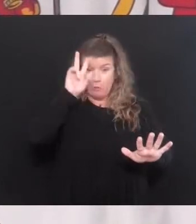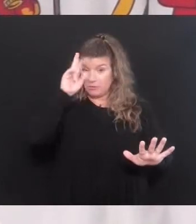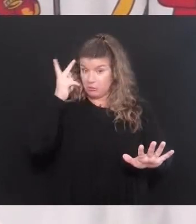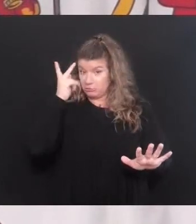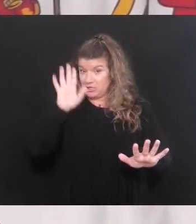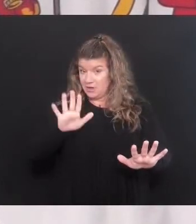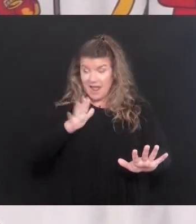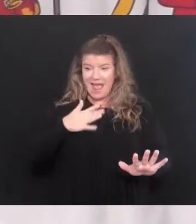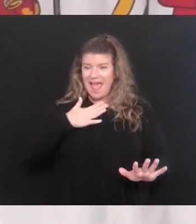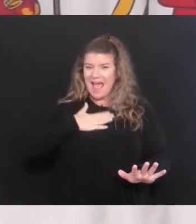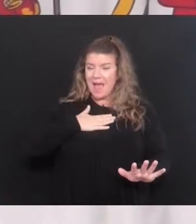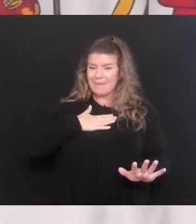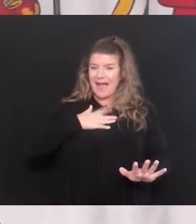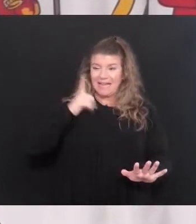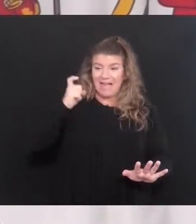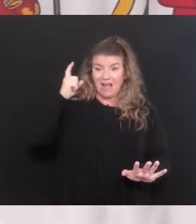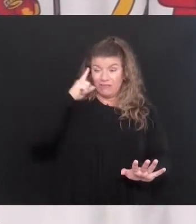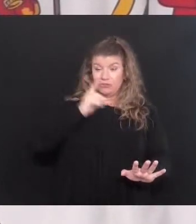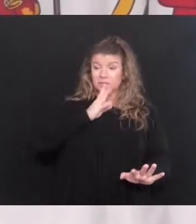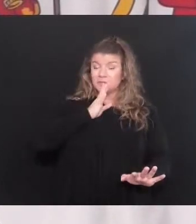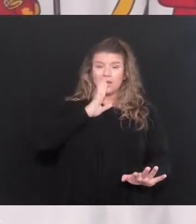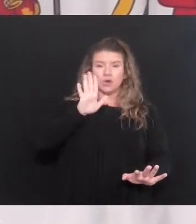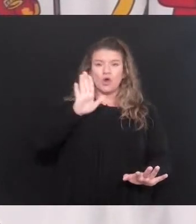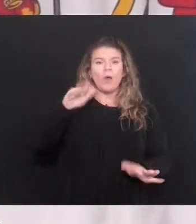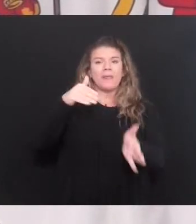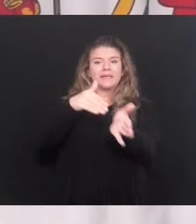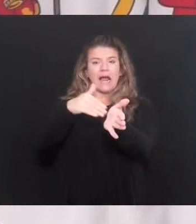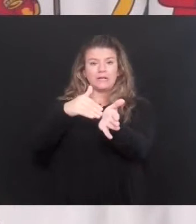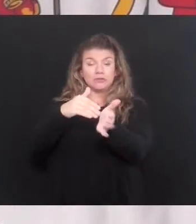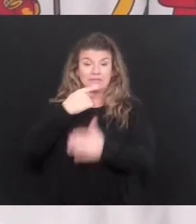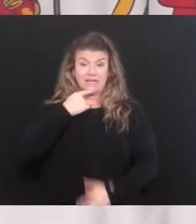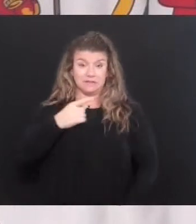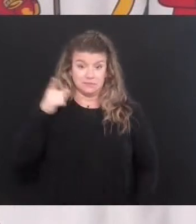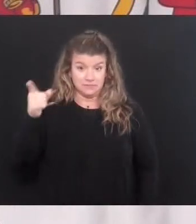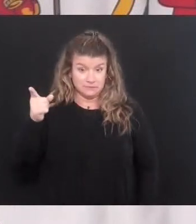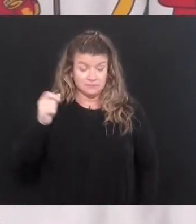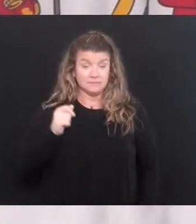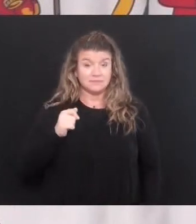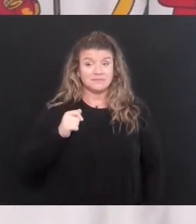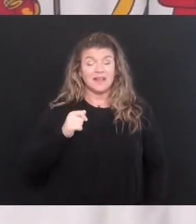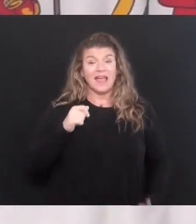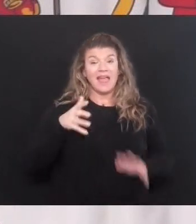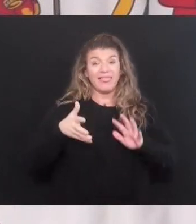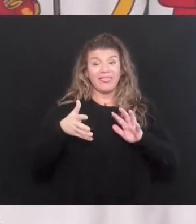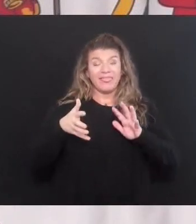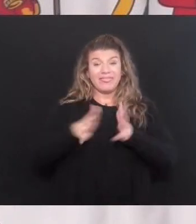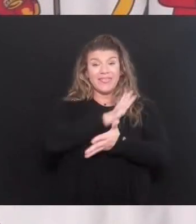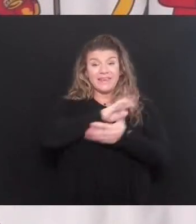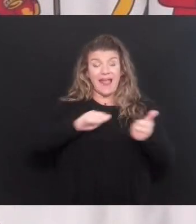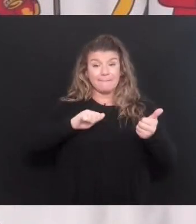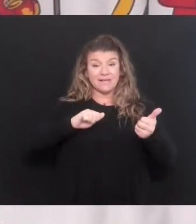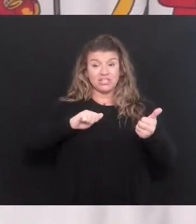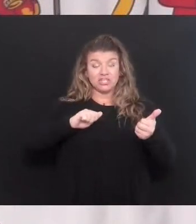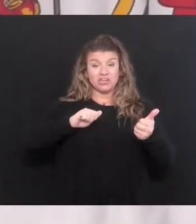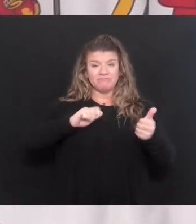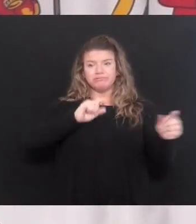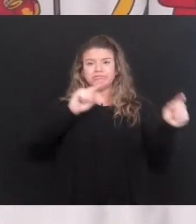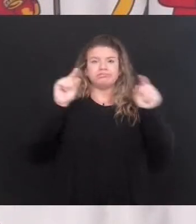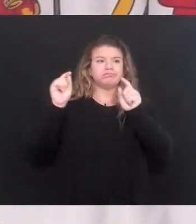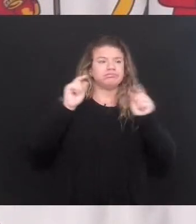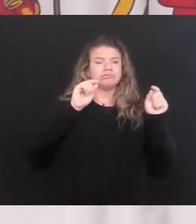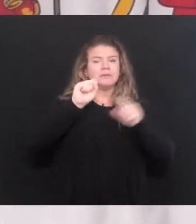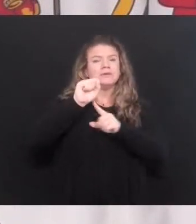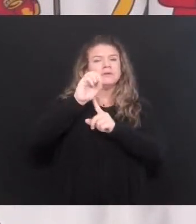your governor saying this is the doctor from Johns Hopkins. He said, the damage from social media where people